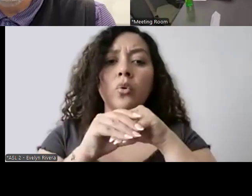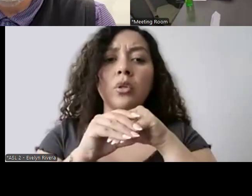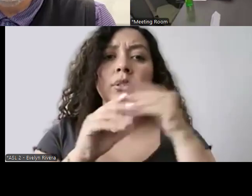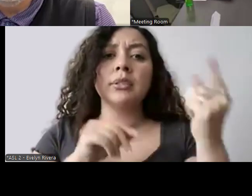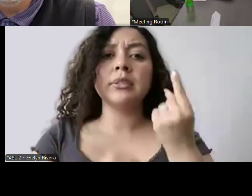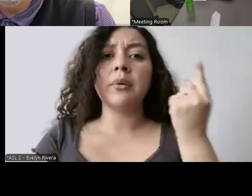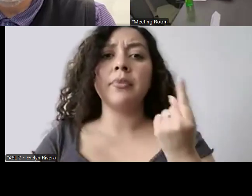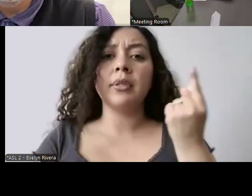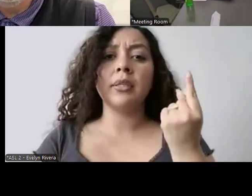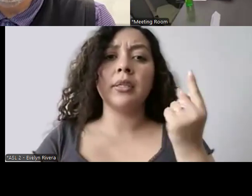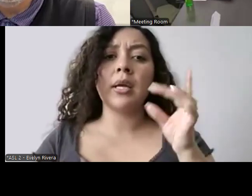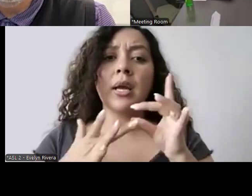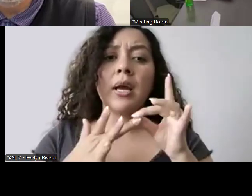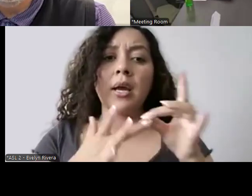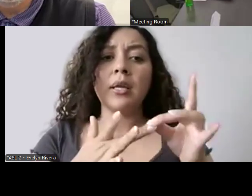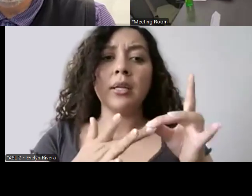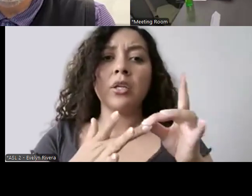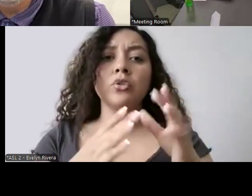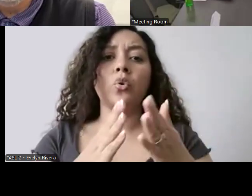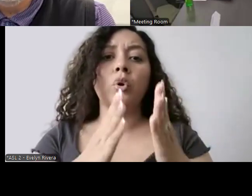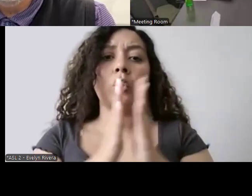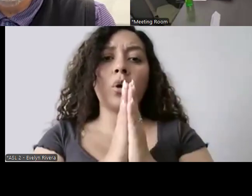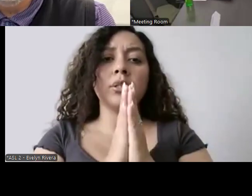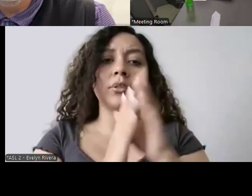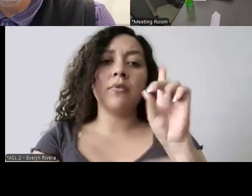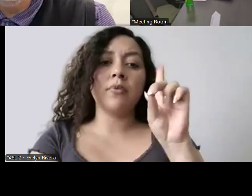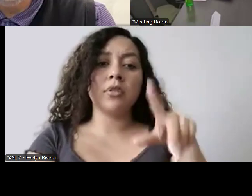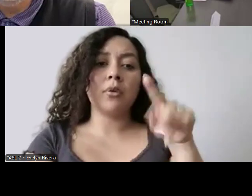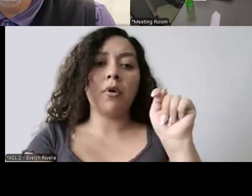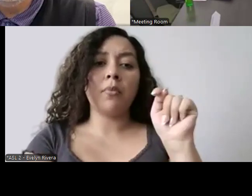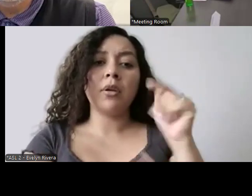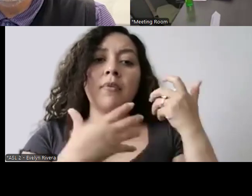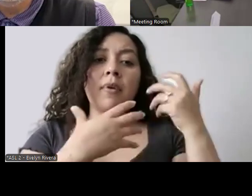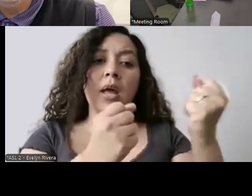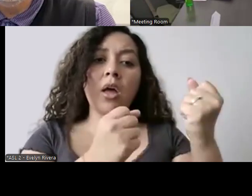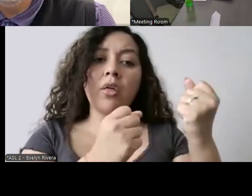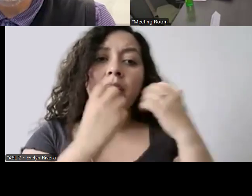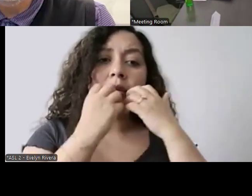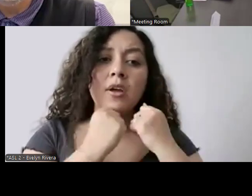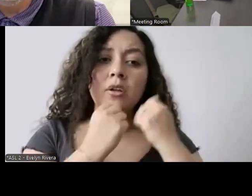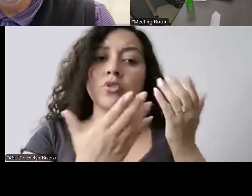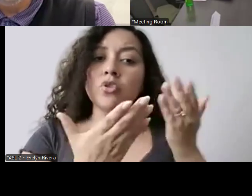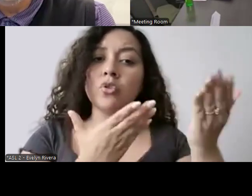a guidance or request of the Department of Healthcare Services as they're developing